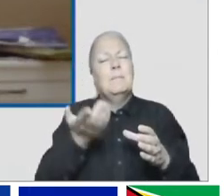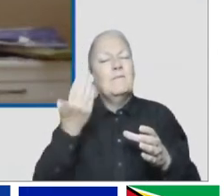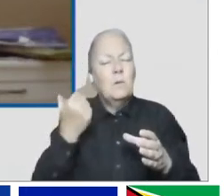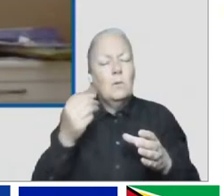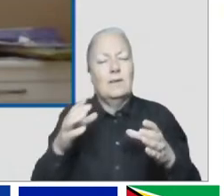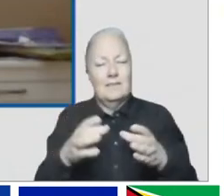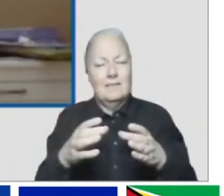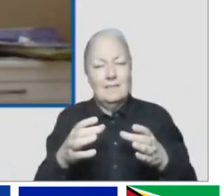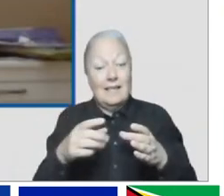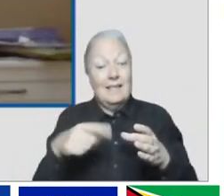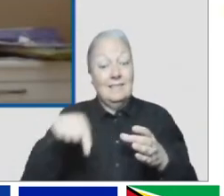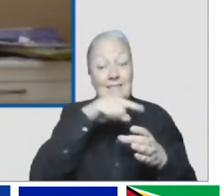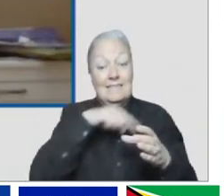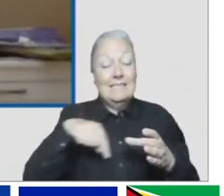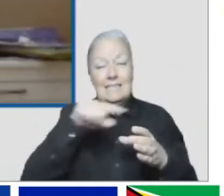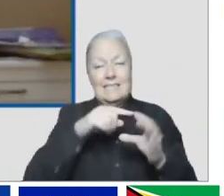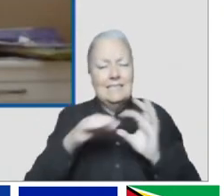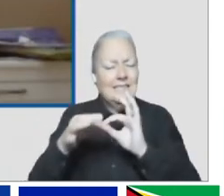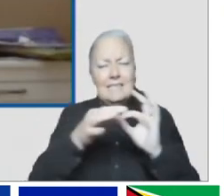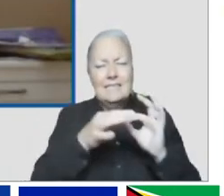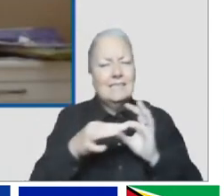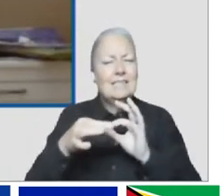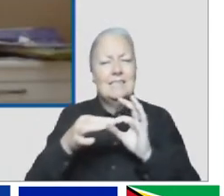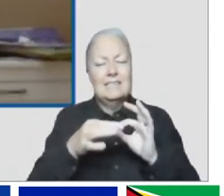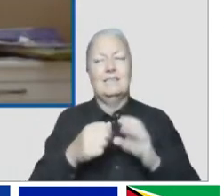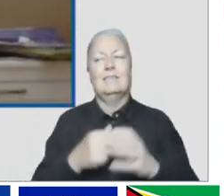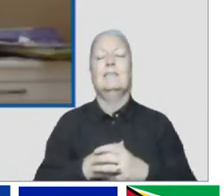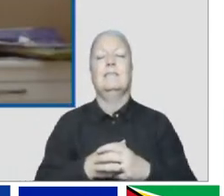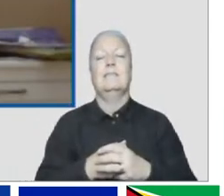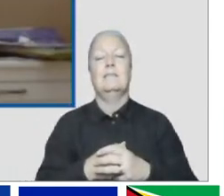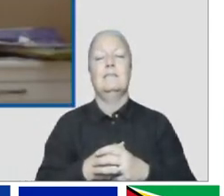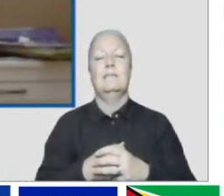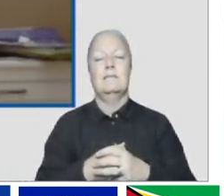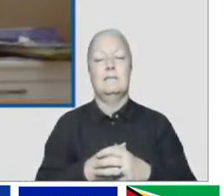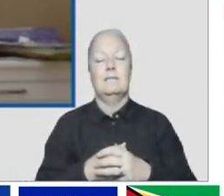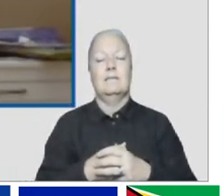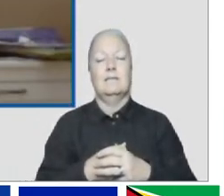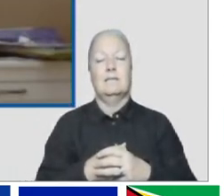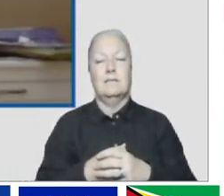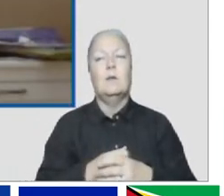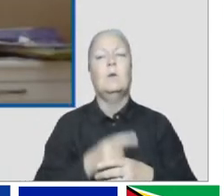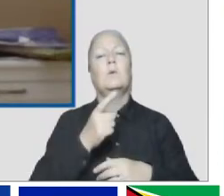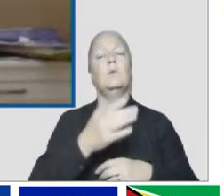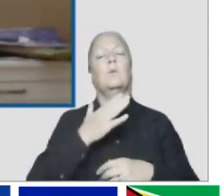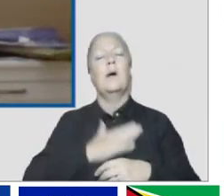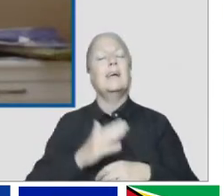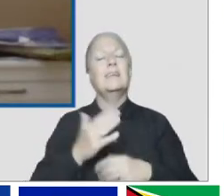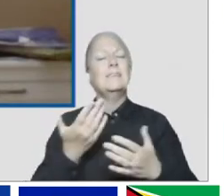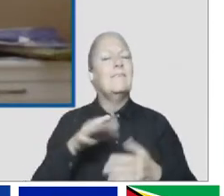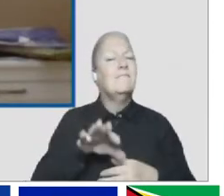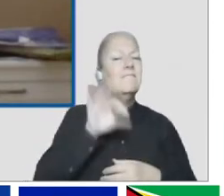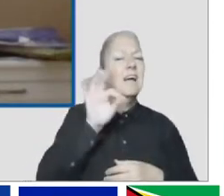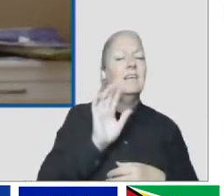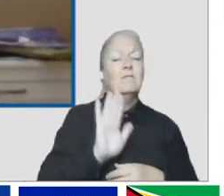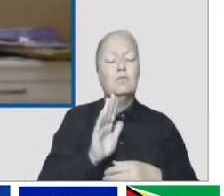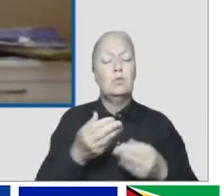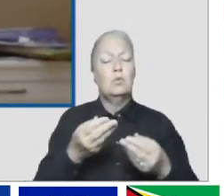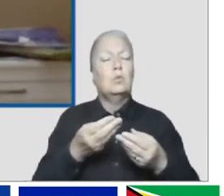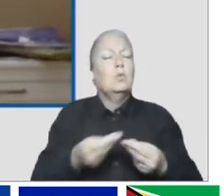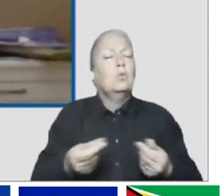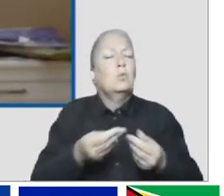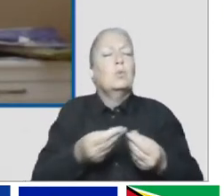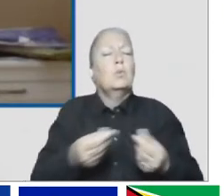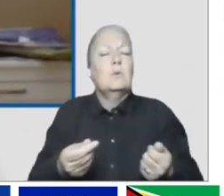was overused. Now, in terms of what the solutions that I heard from your thinking. I will quickly touch upon the